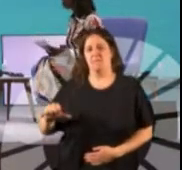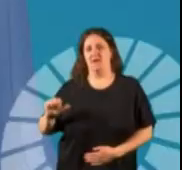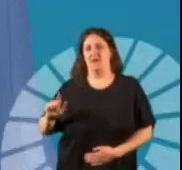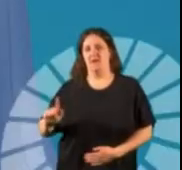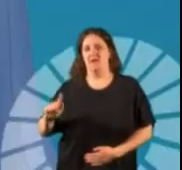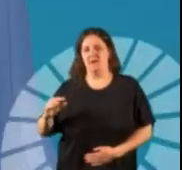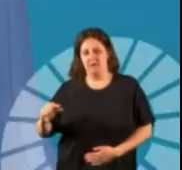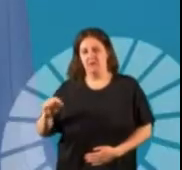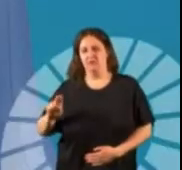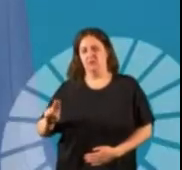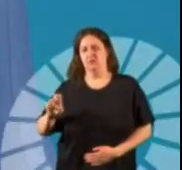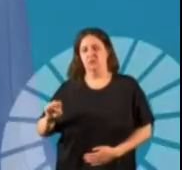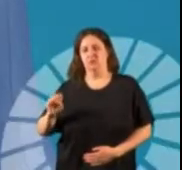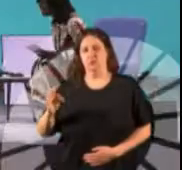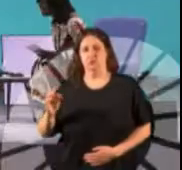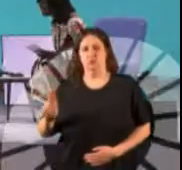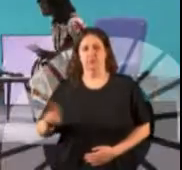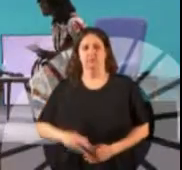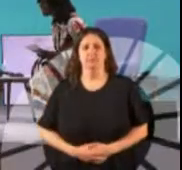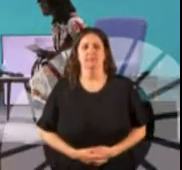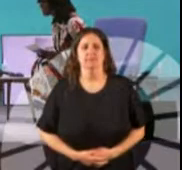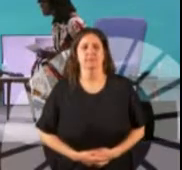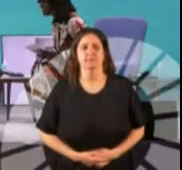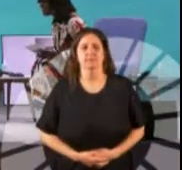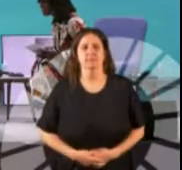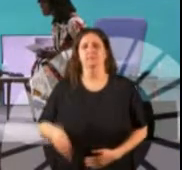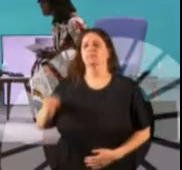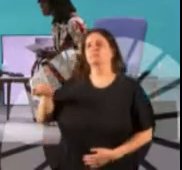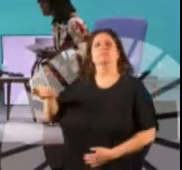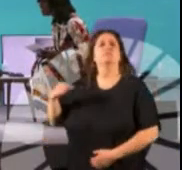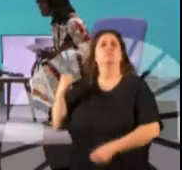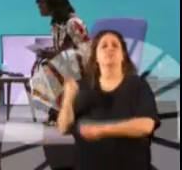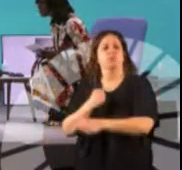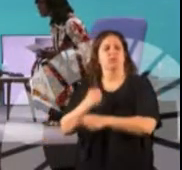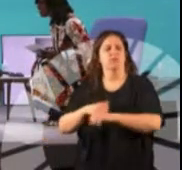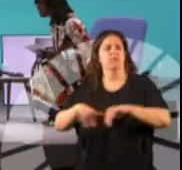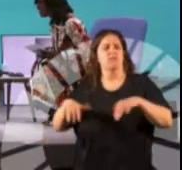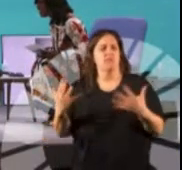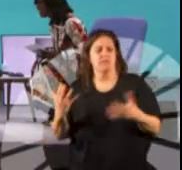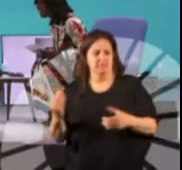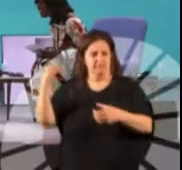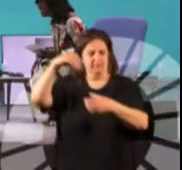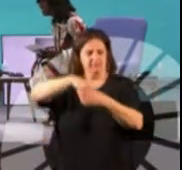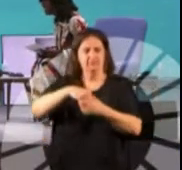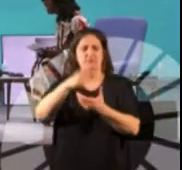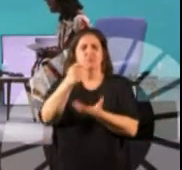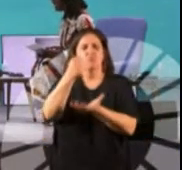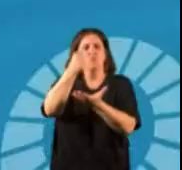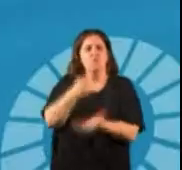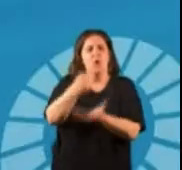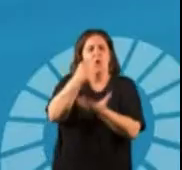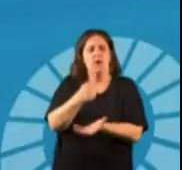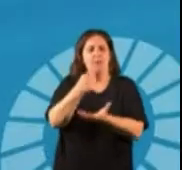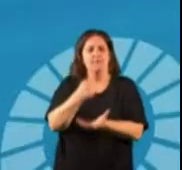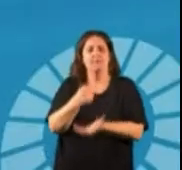and Partnerships at the World Bank. I think it's working. Oh, okay. Yes.